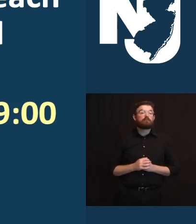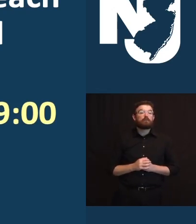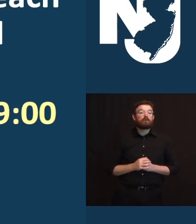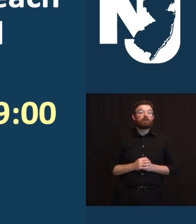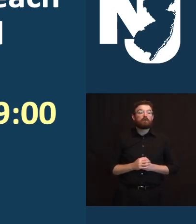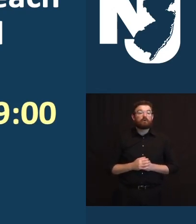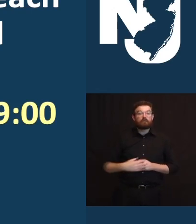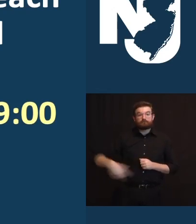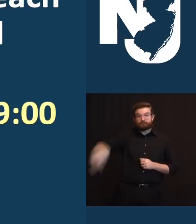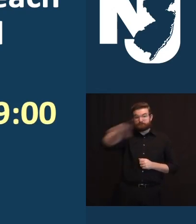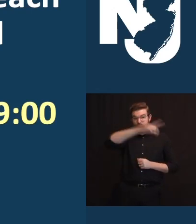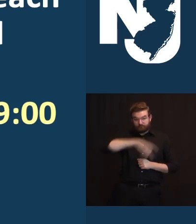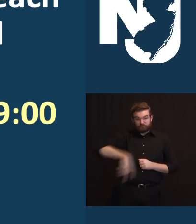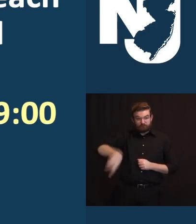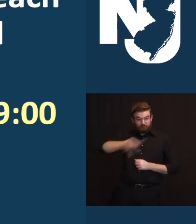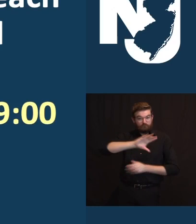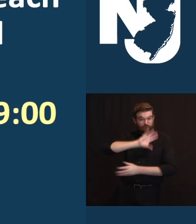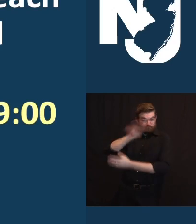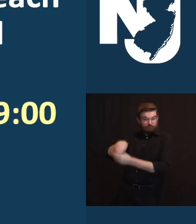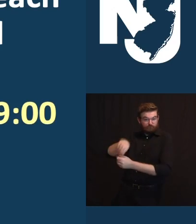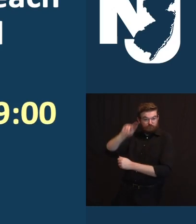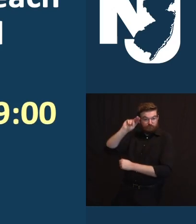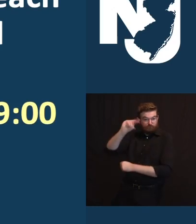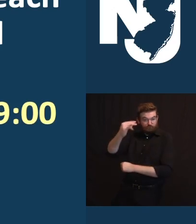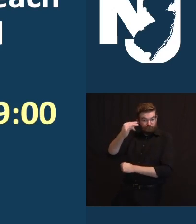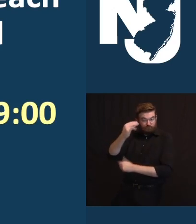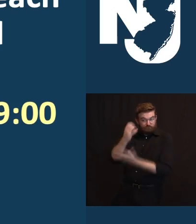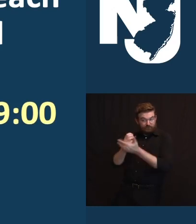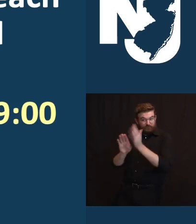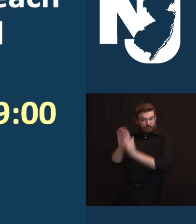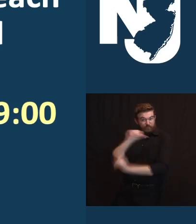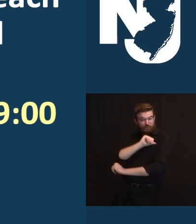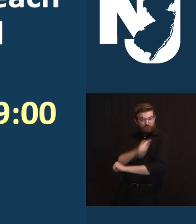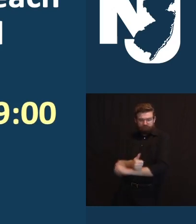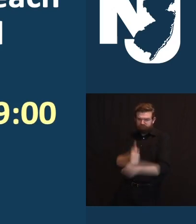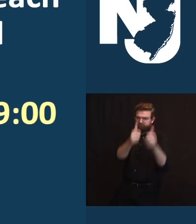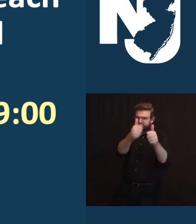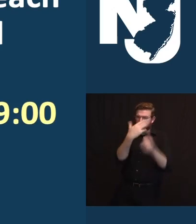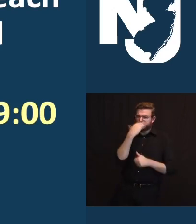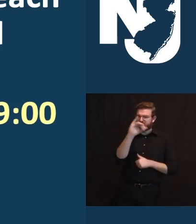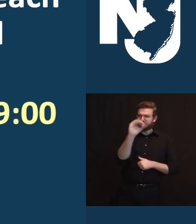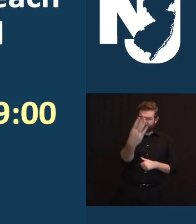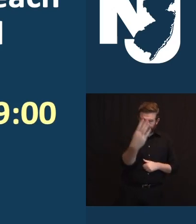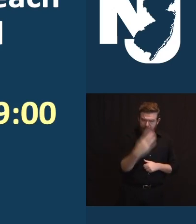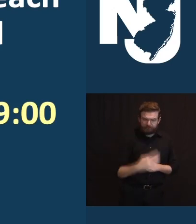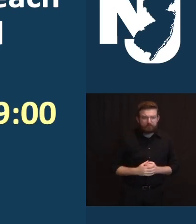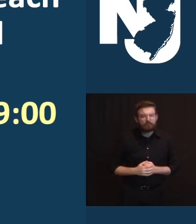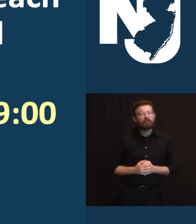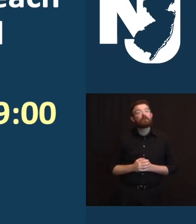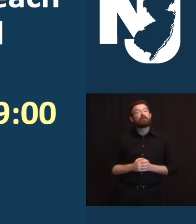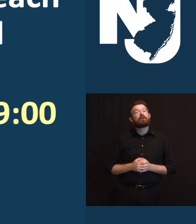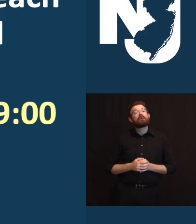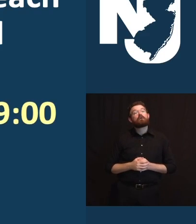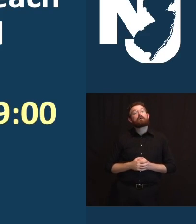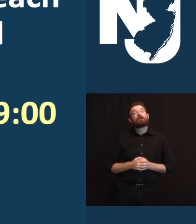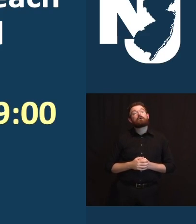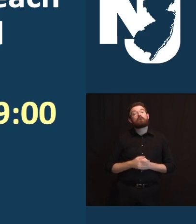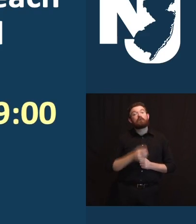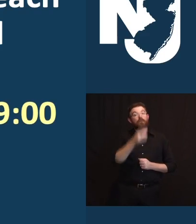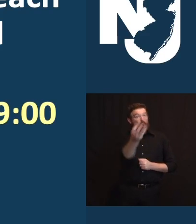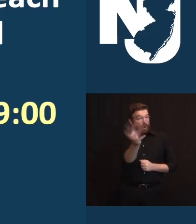said yesterday, this is a 1 + 1 = 3. So if you're having trouble making your lease payments, clearly a small business